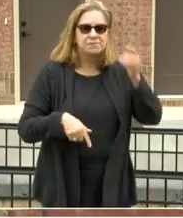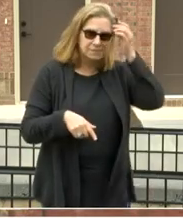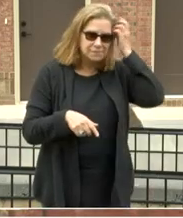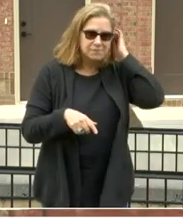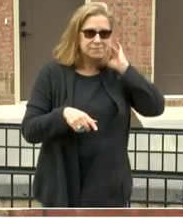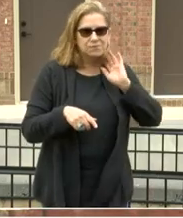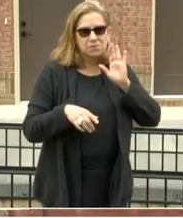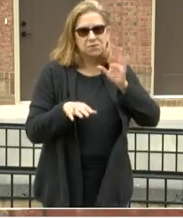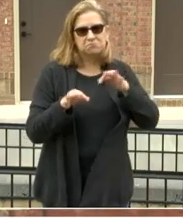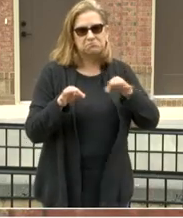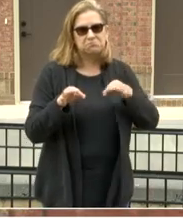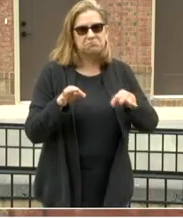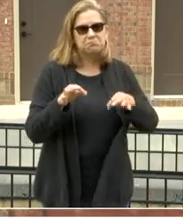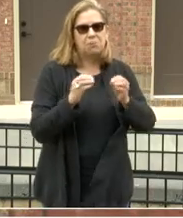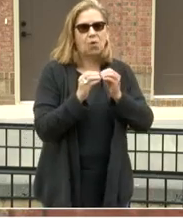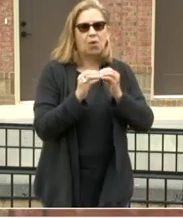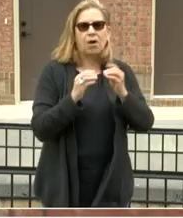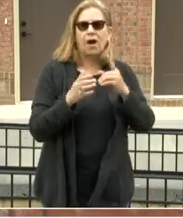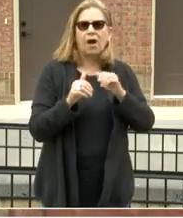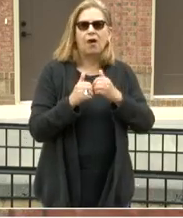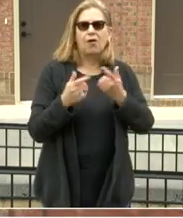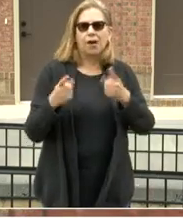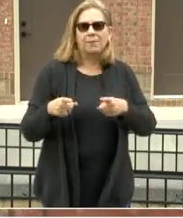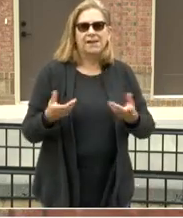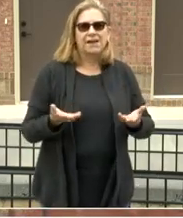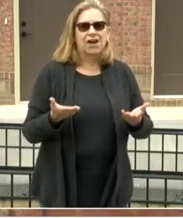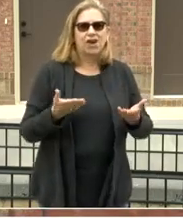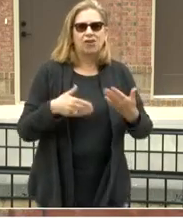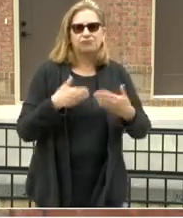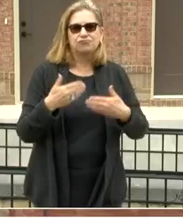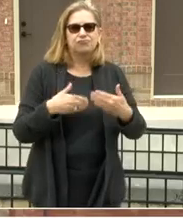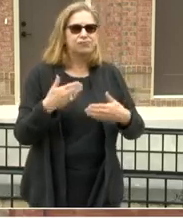accountable to make sure that he keeps delivering for the residents. So let's bring him up.